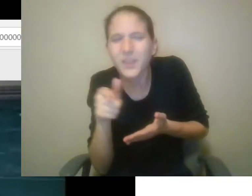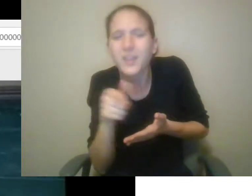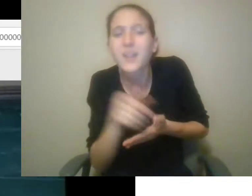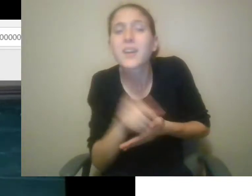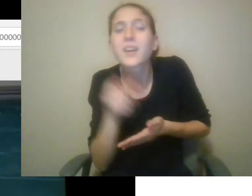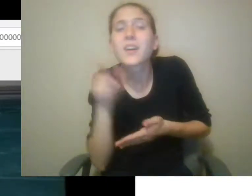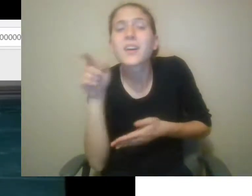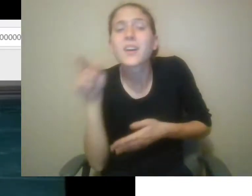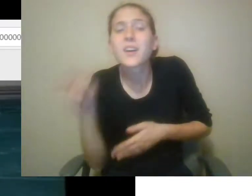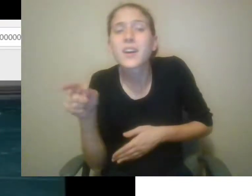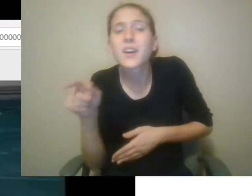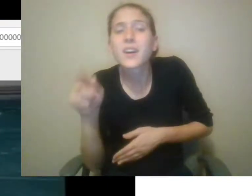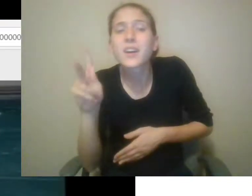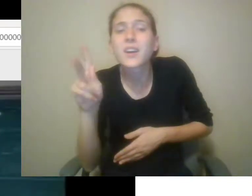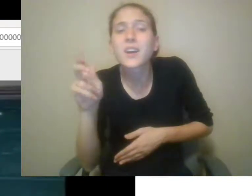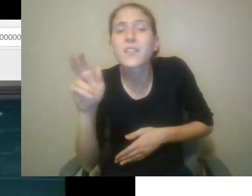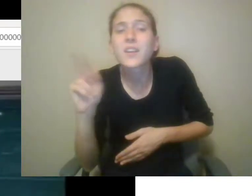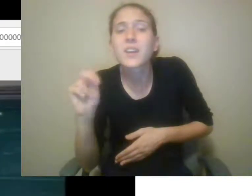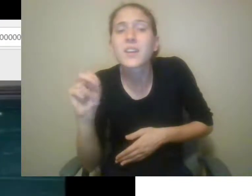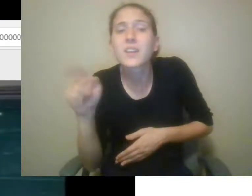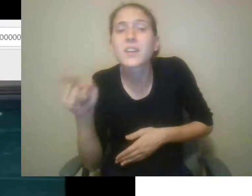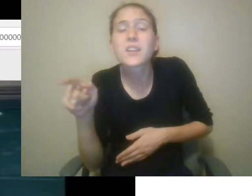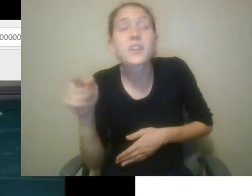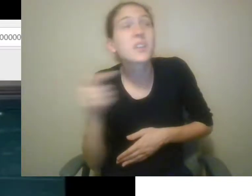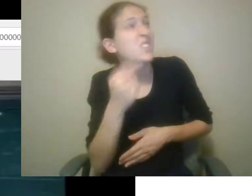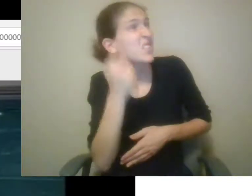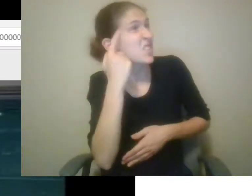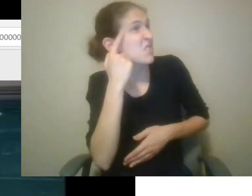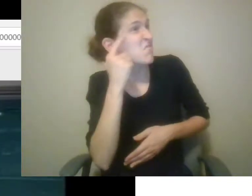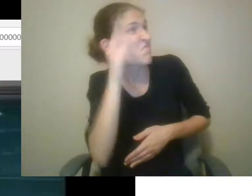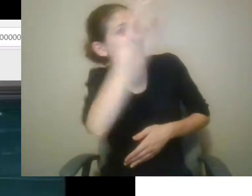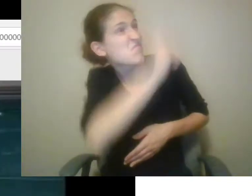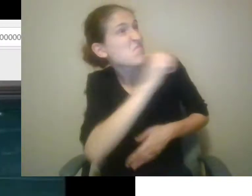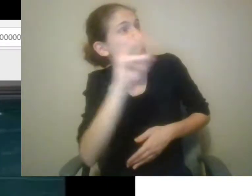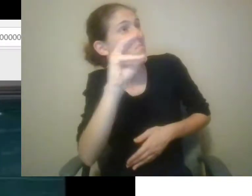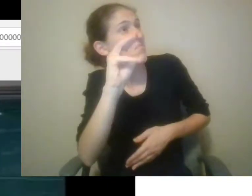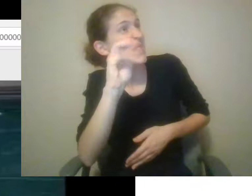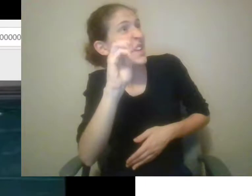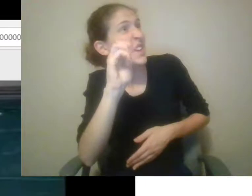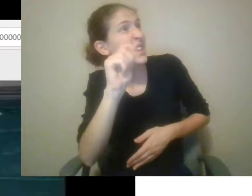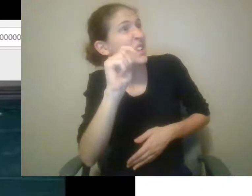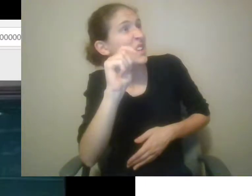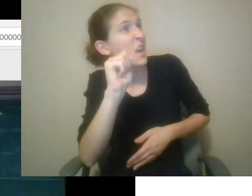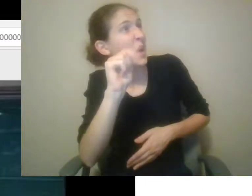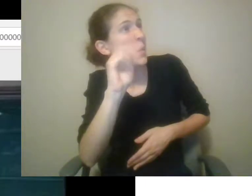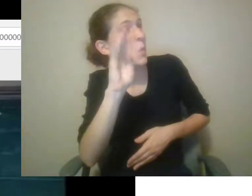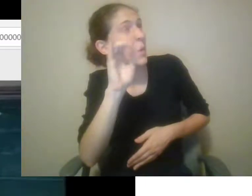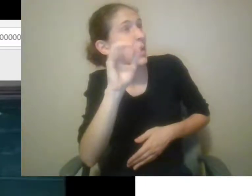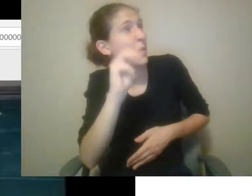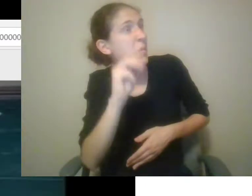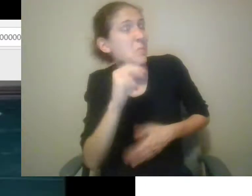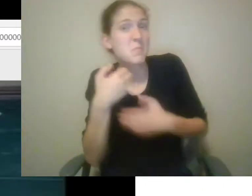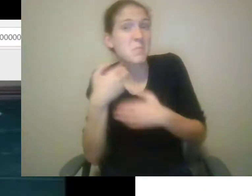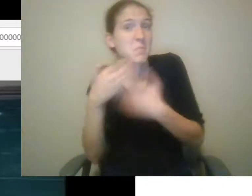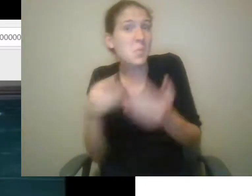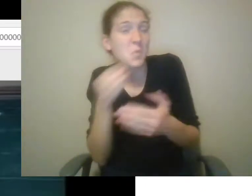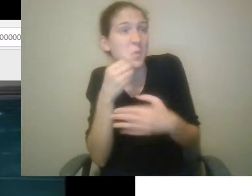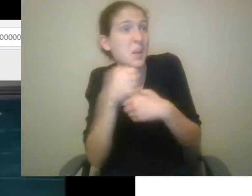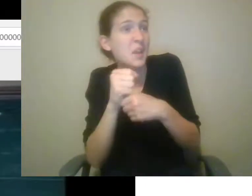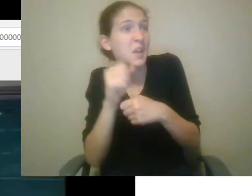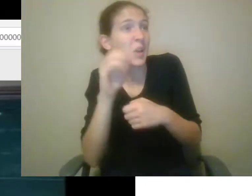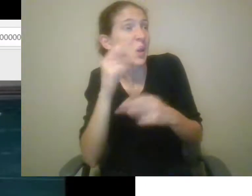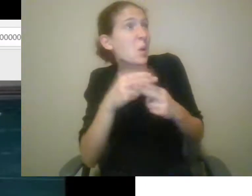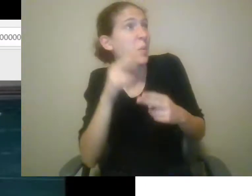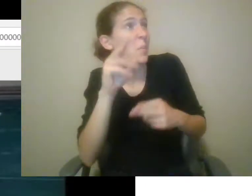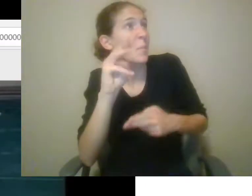Kevin. It's part metabolism, but it's not. In other words, it works for metabolism, but it's